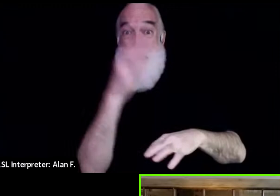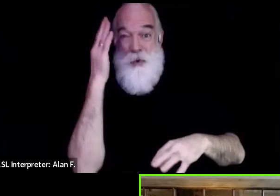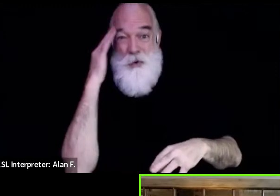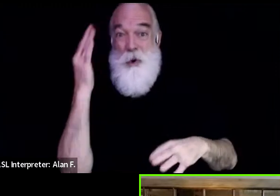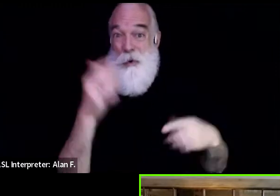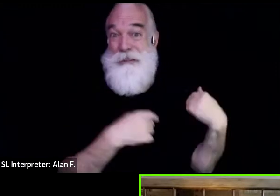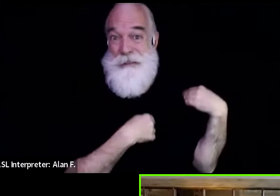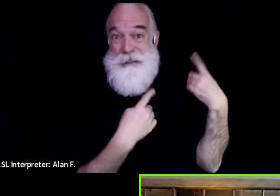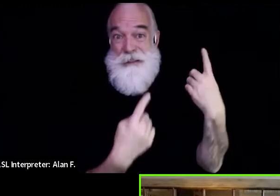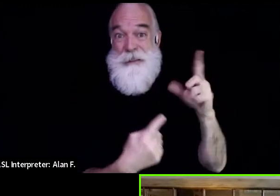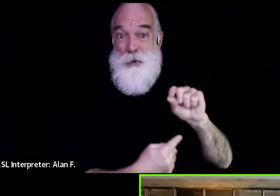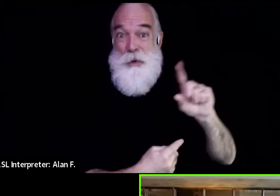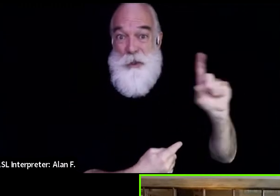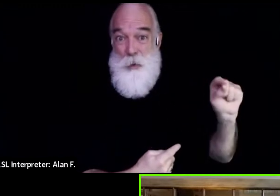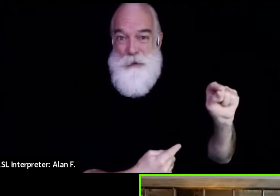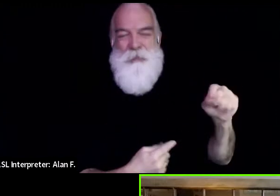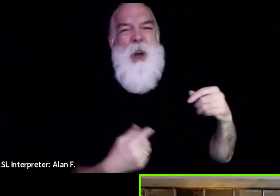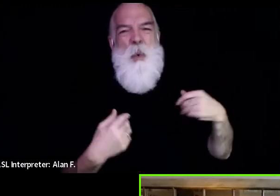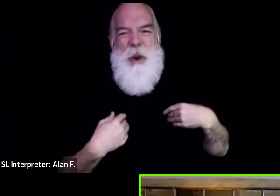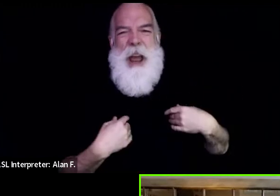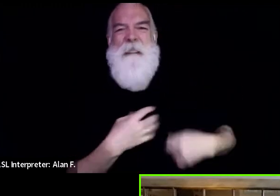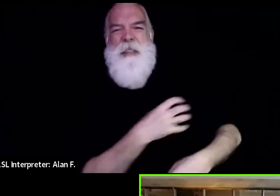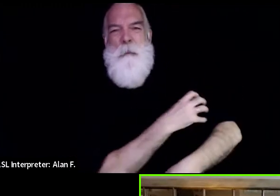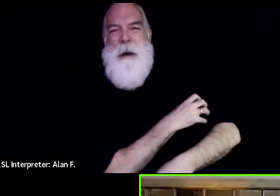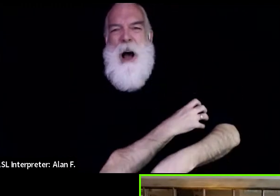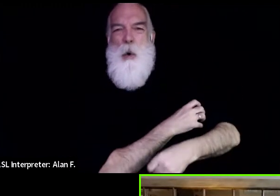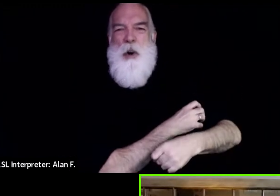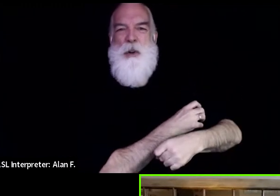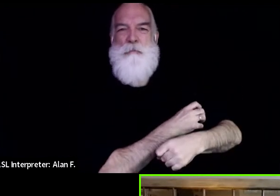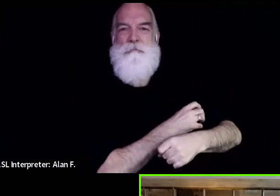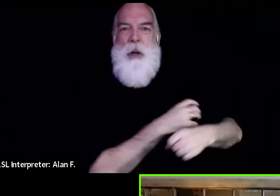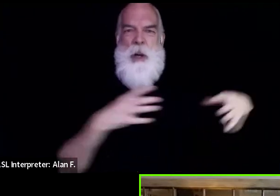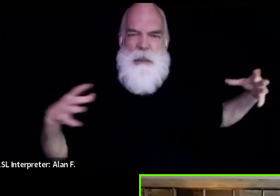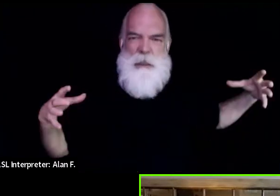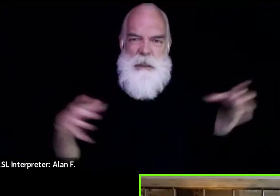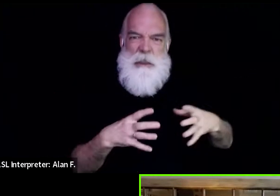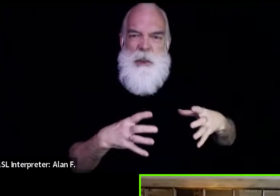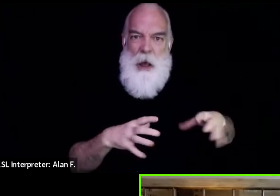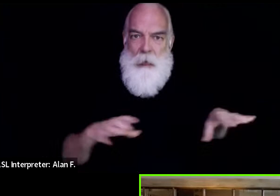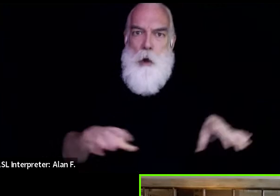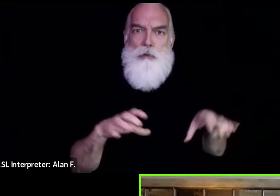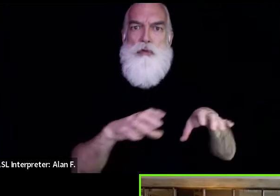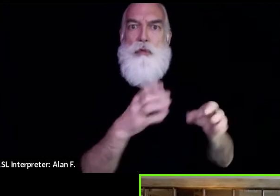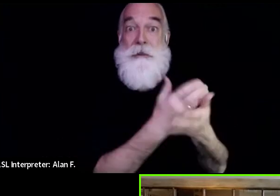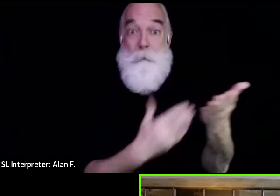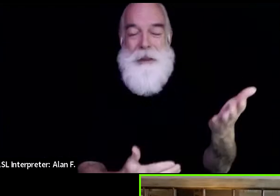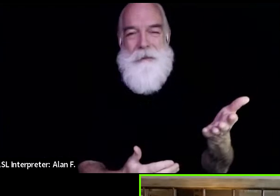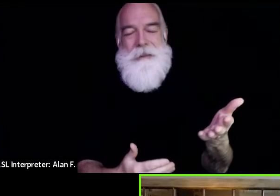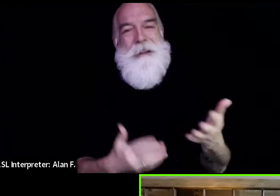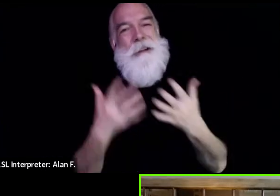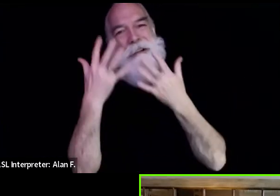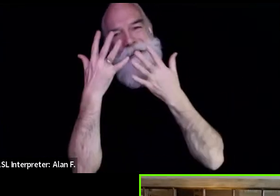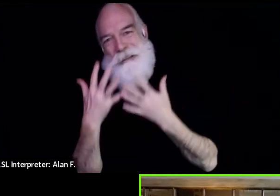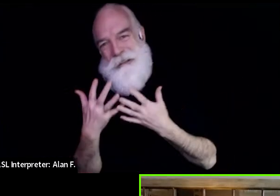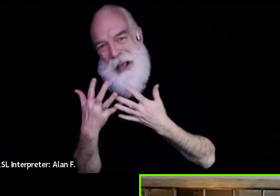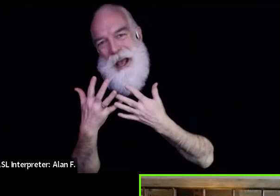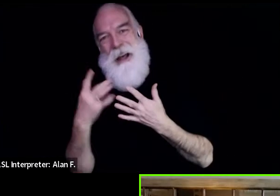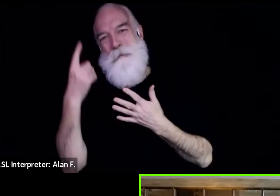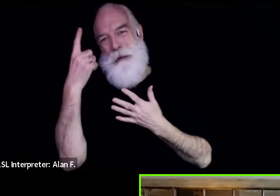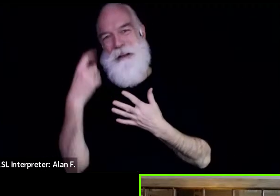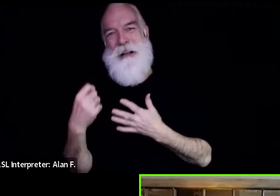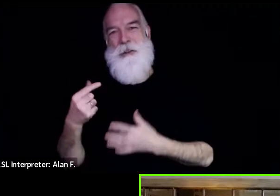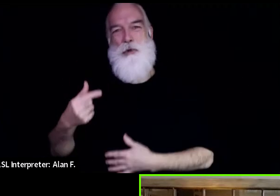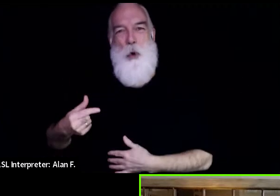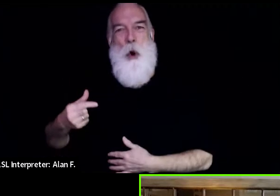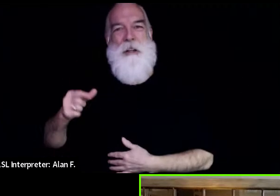and effectuate change in this country. The tragedy is that it was on the heels of the death of